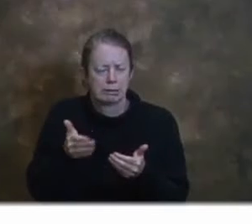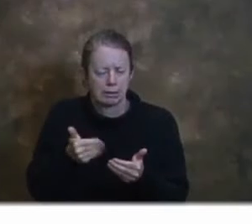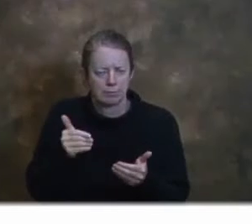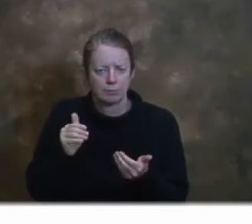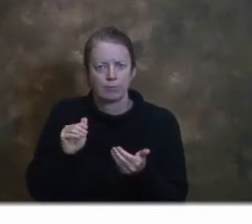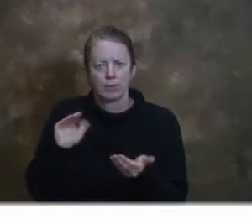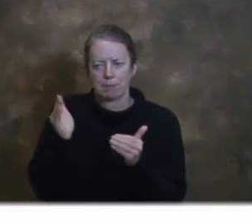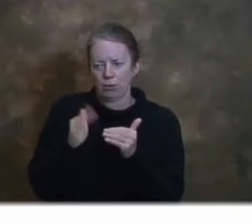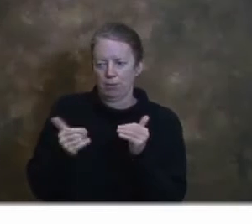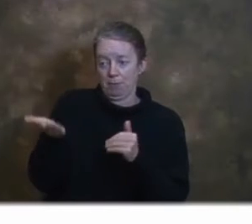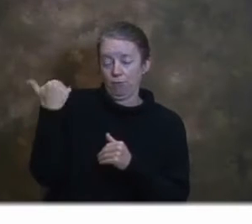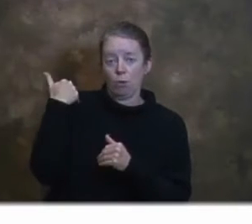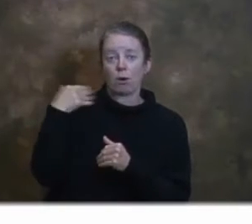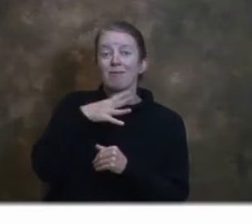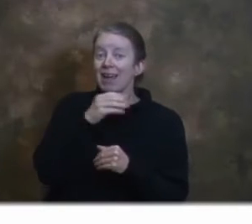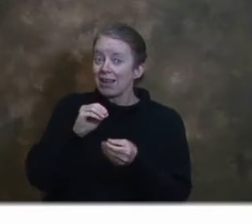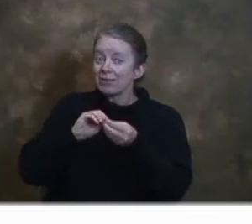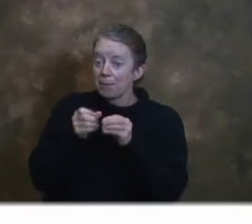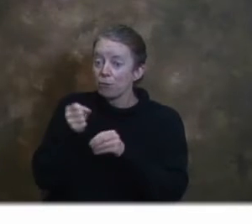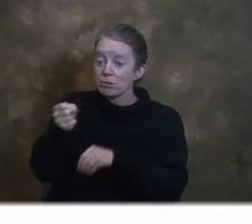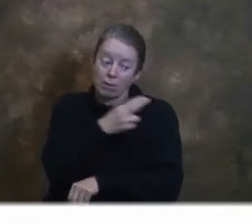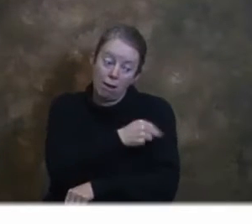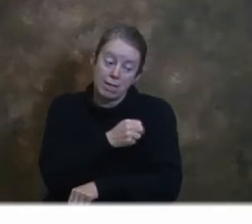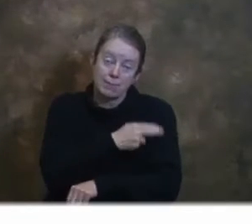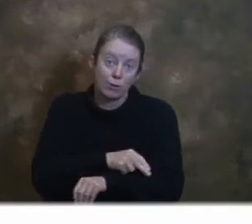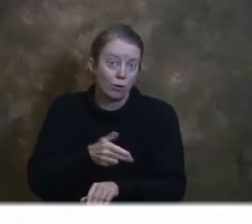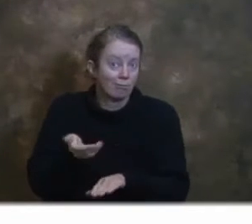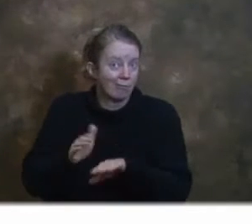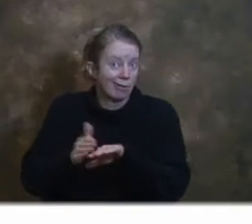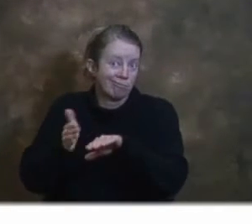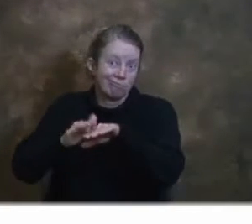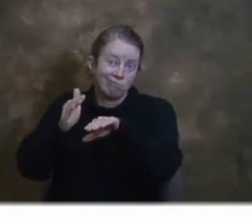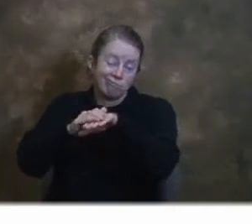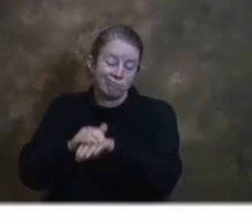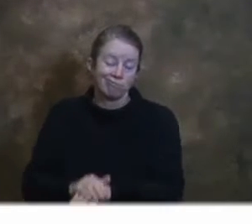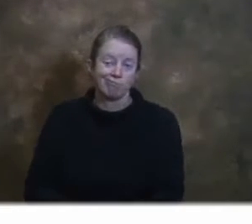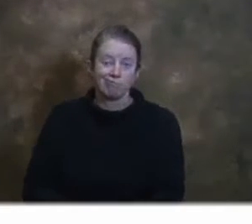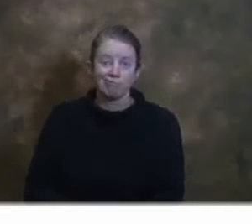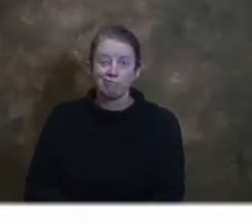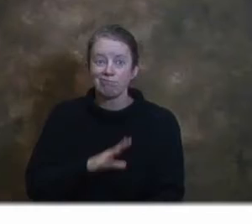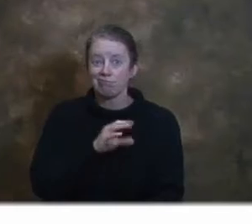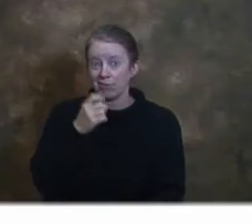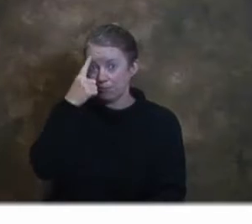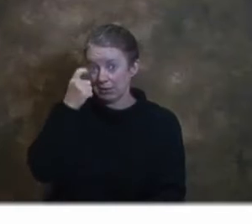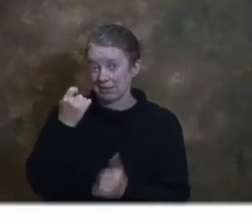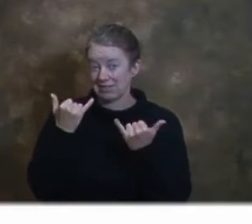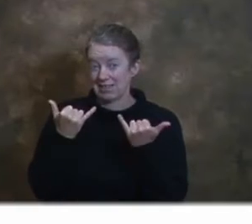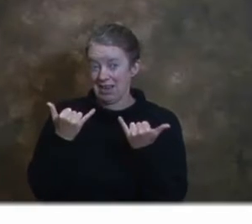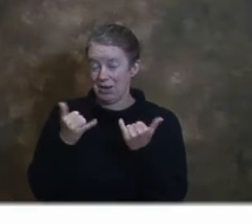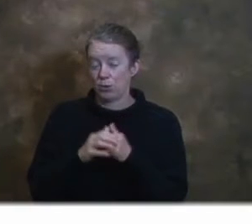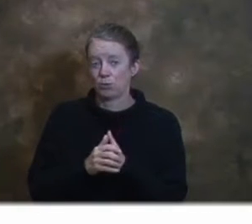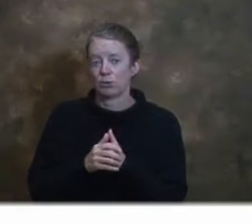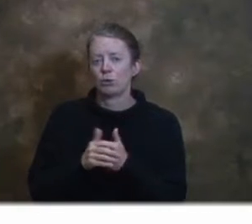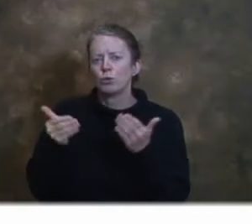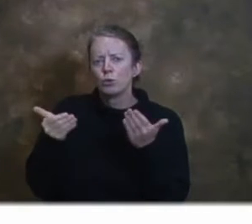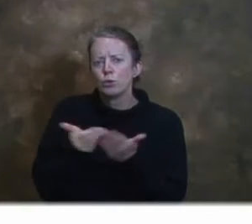that our hospitalizations are increasing, and because right now, while new